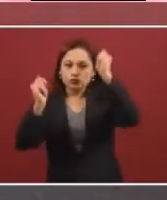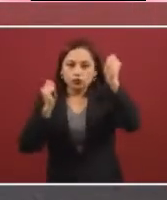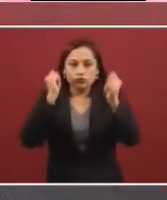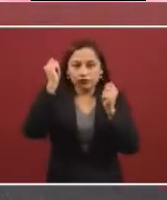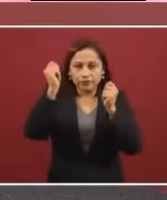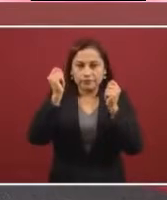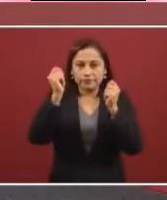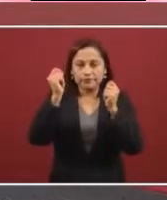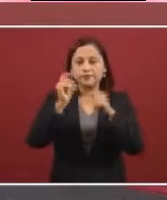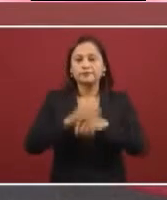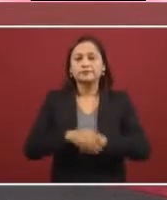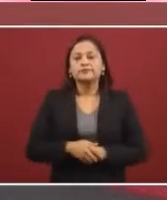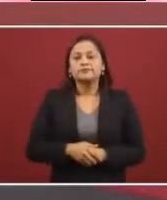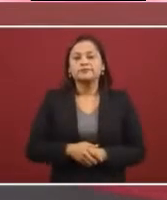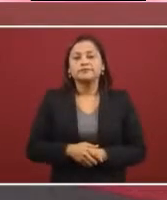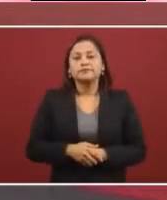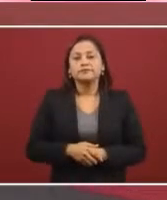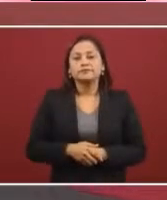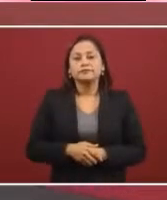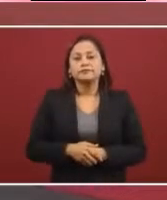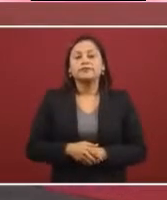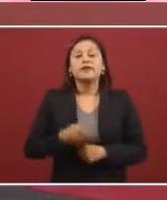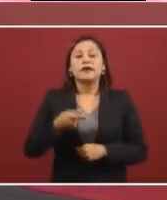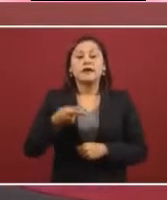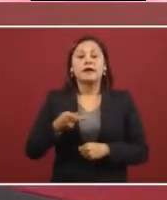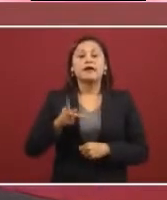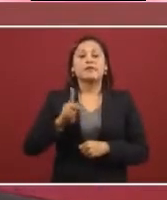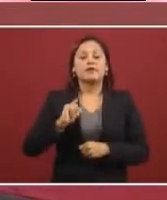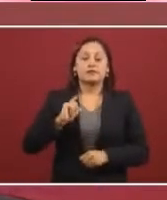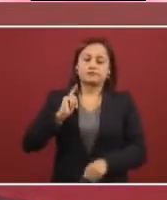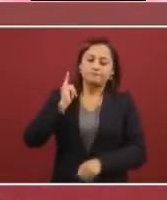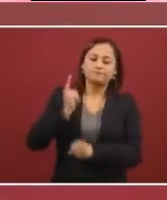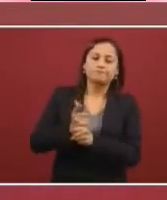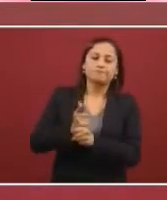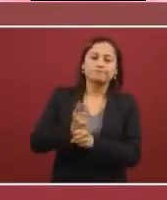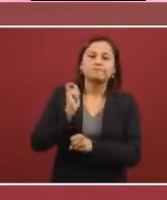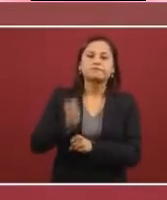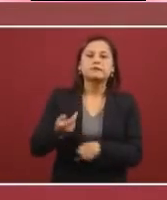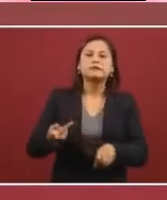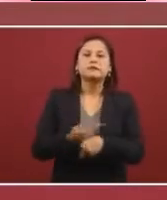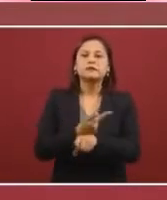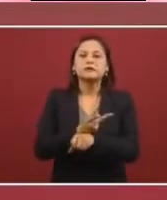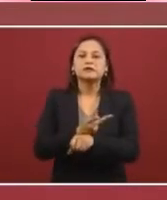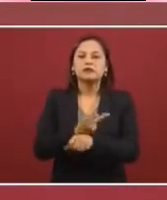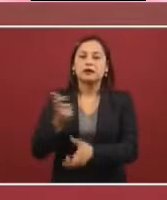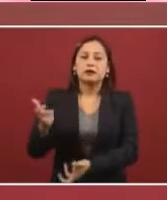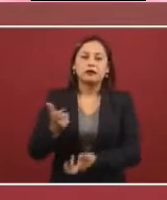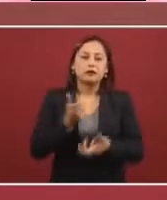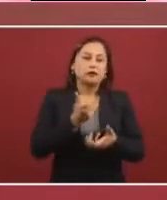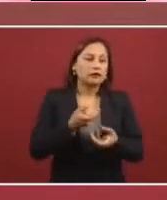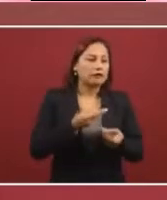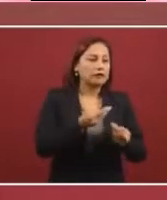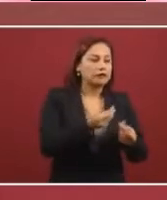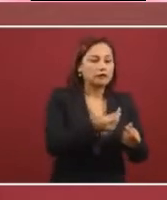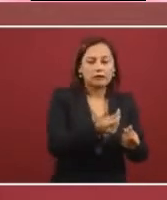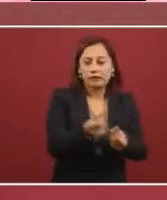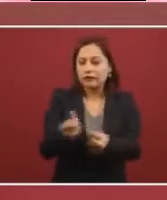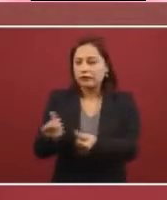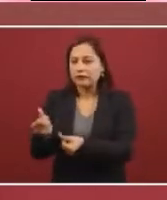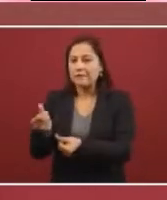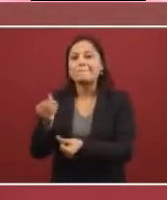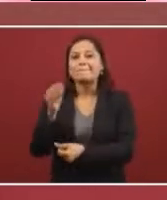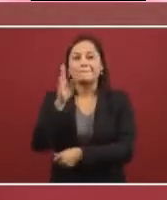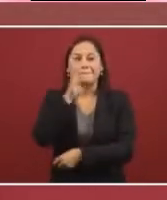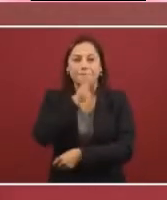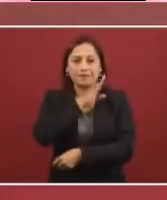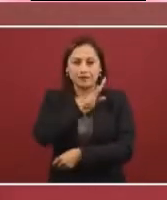But it was detected that there was poor management. We decided to